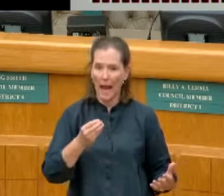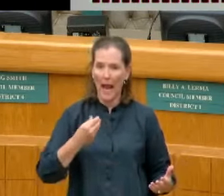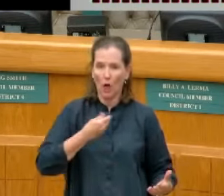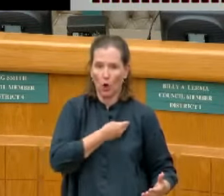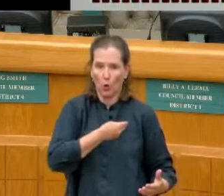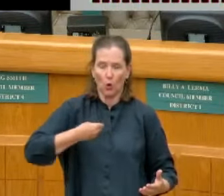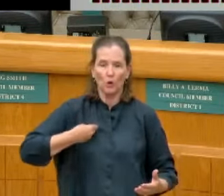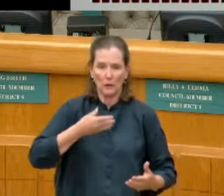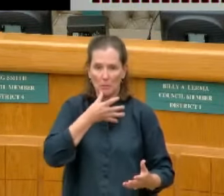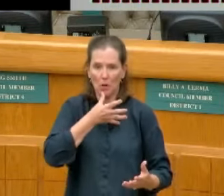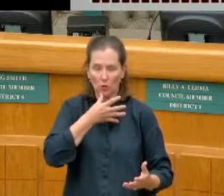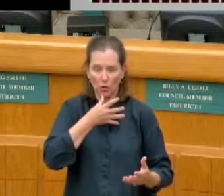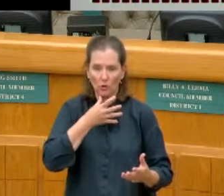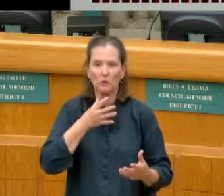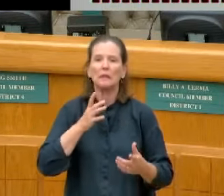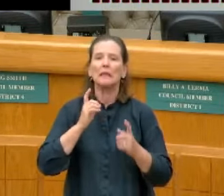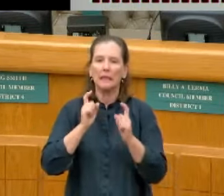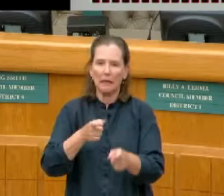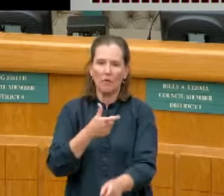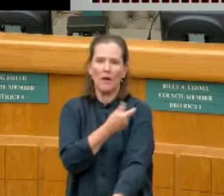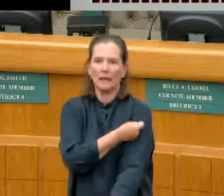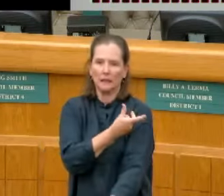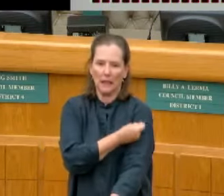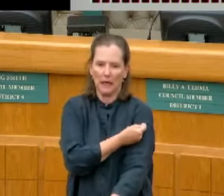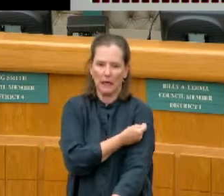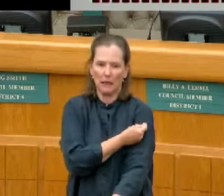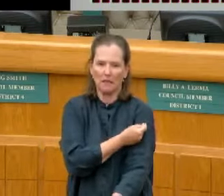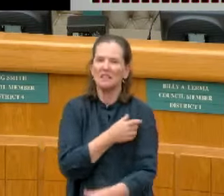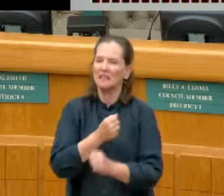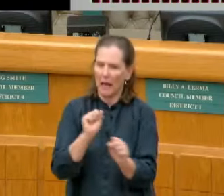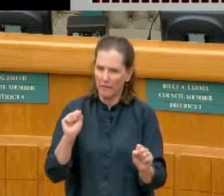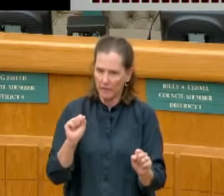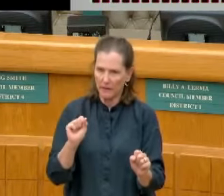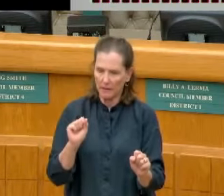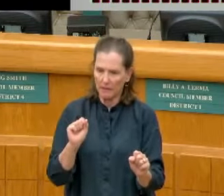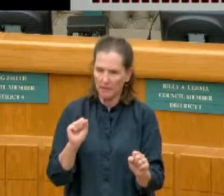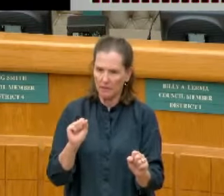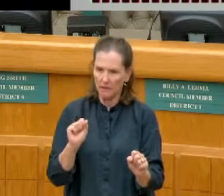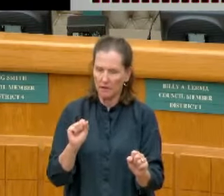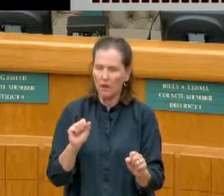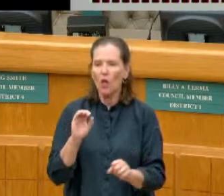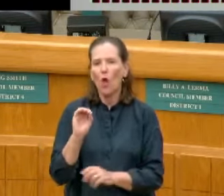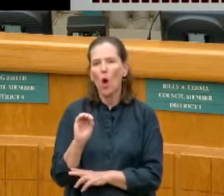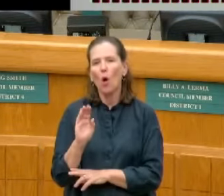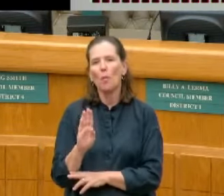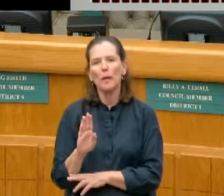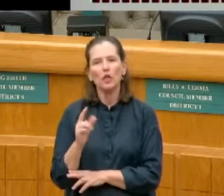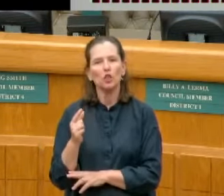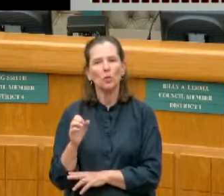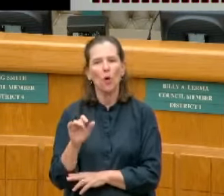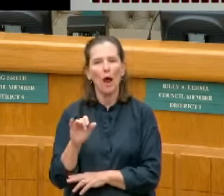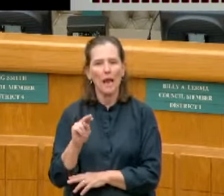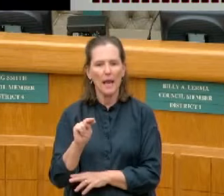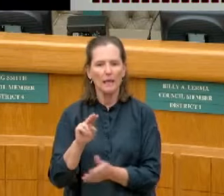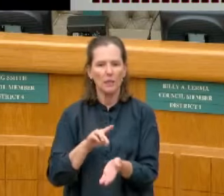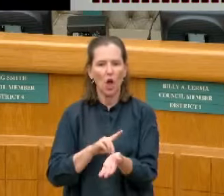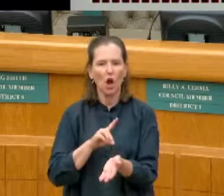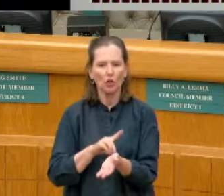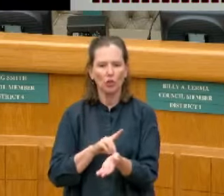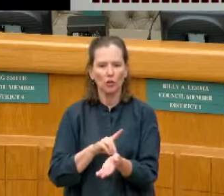vaccine series. OBGYN and other women's health care practitioners should lead by example by